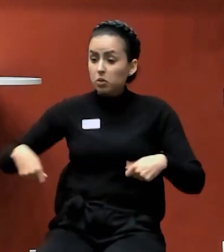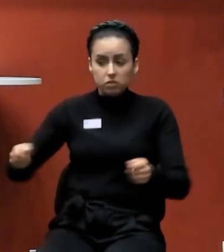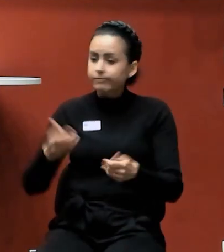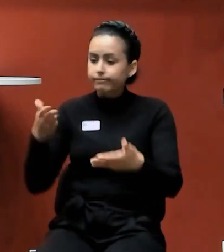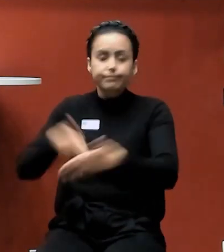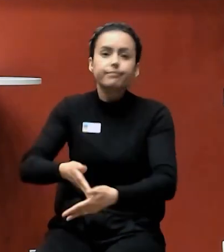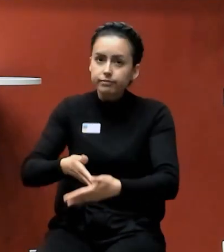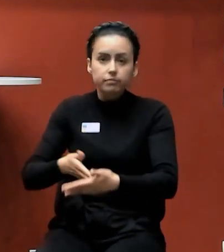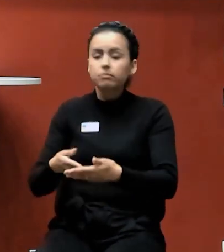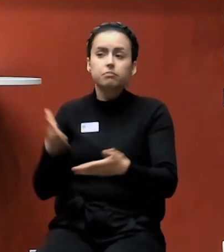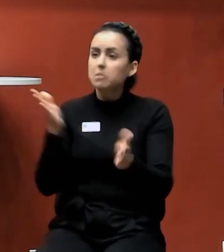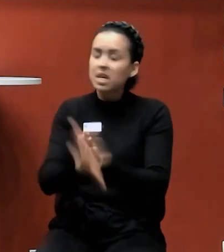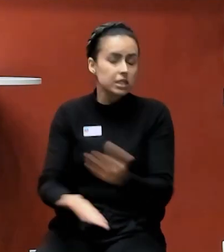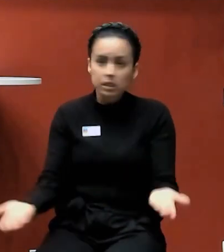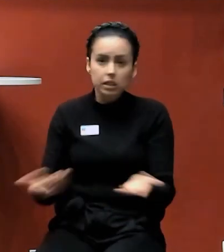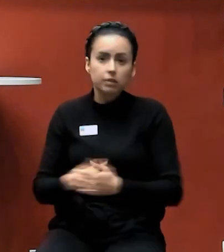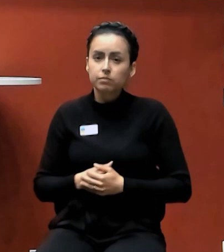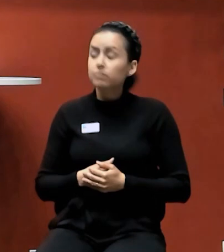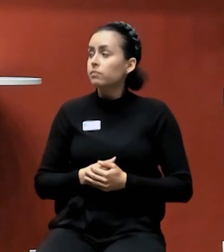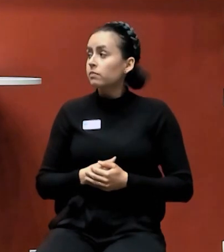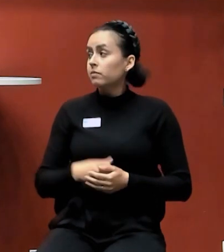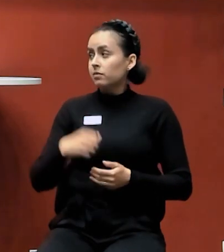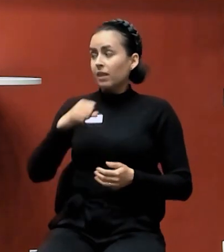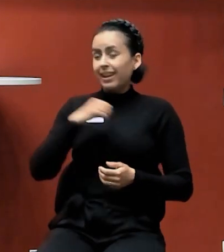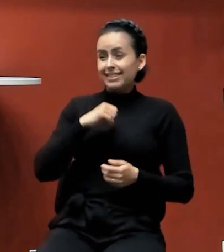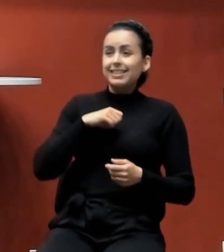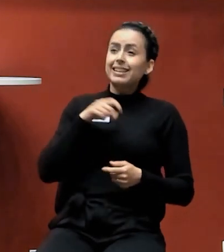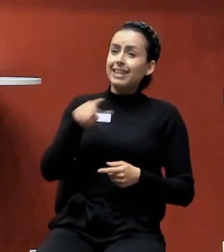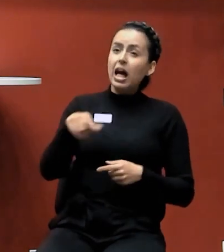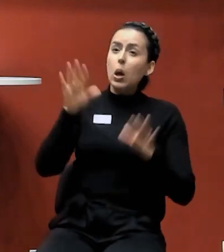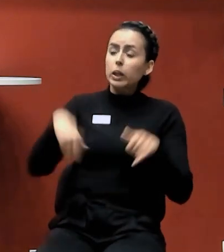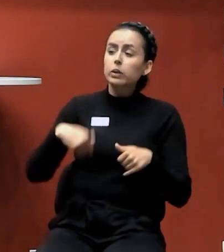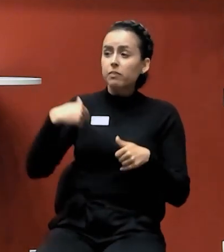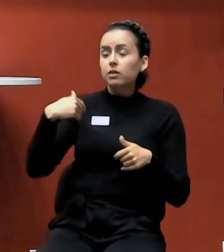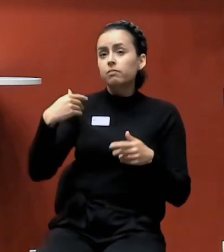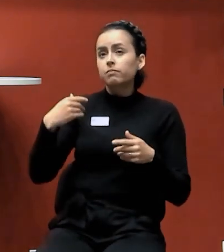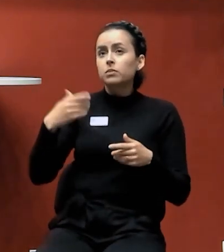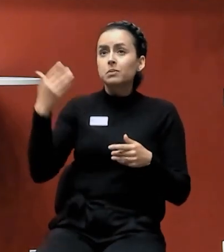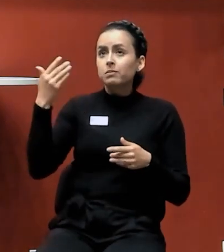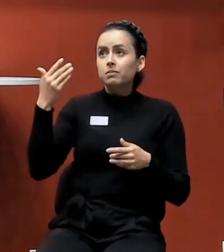there. Yep. So for me, that's a missed opportunity in terms of